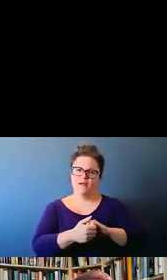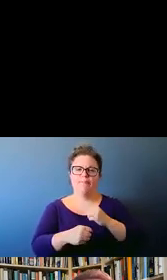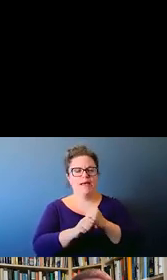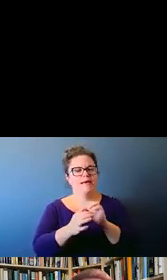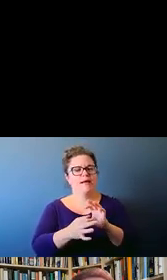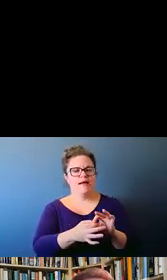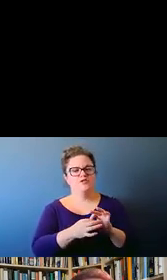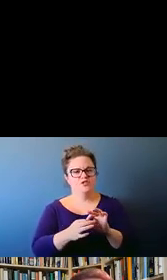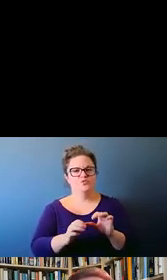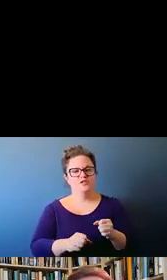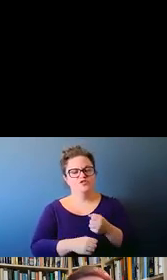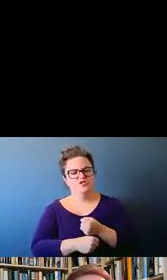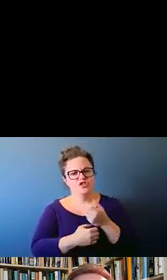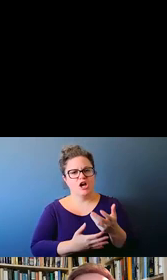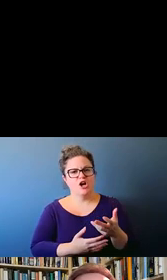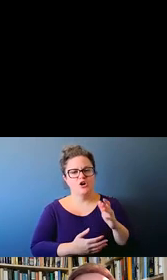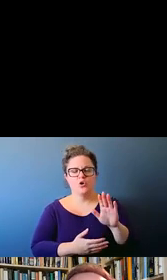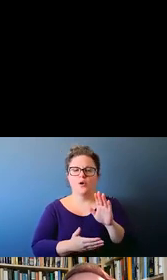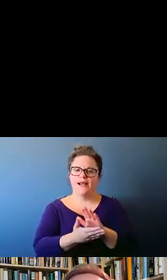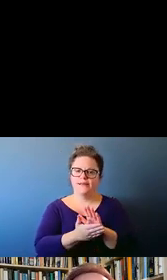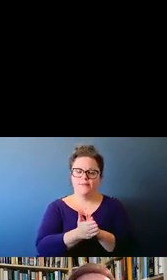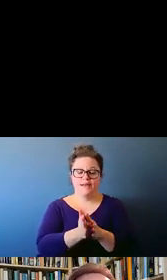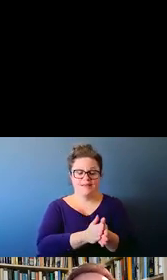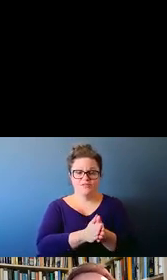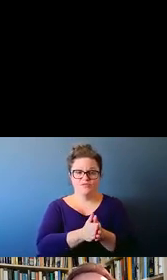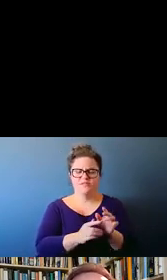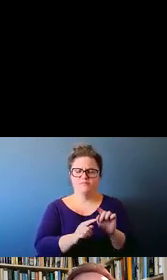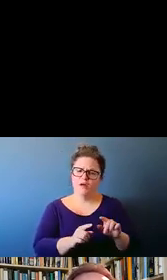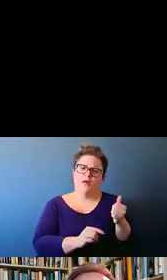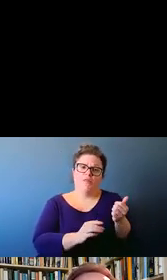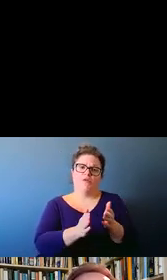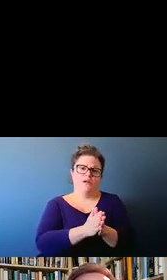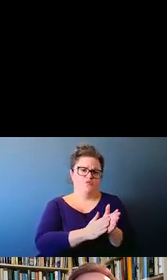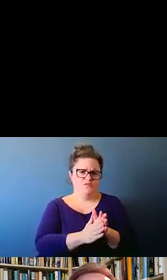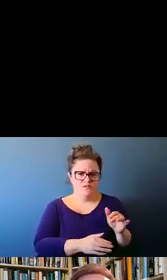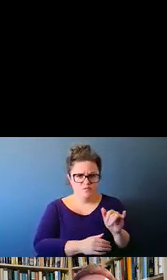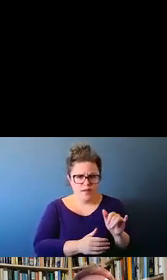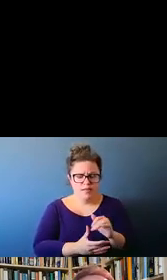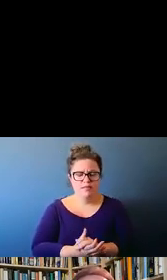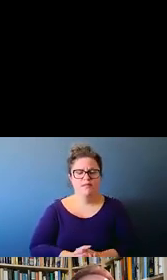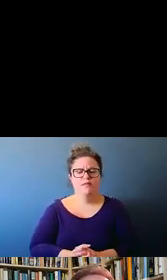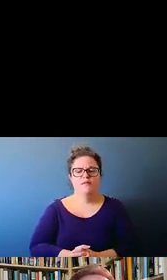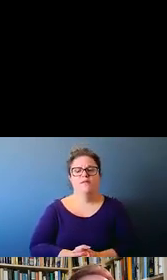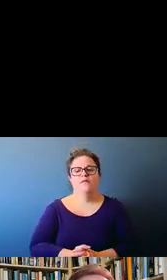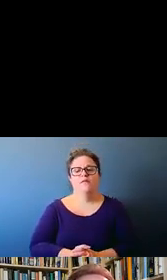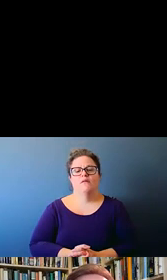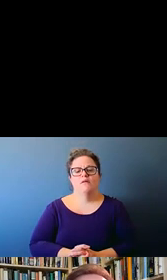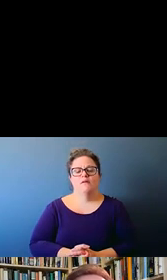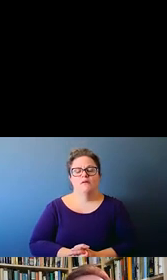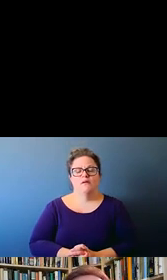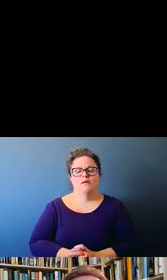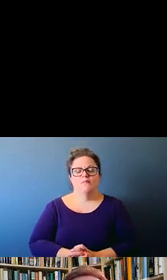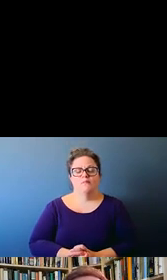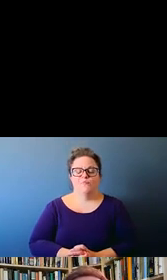you can share, obviously, your academic interests, but also other interests as well. Try and make your academic and